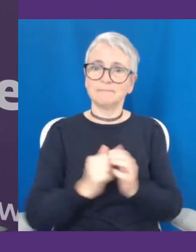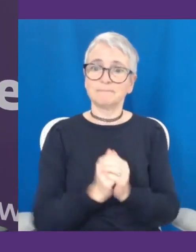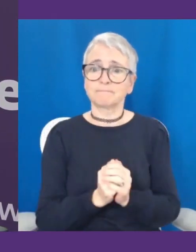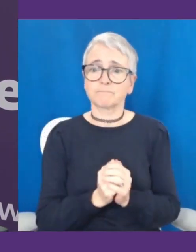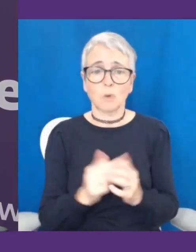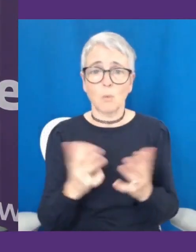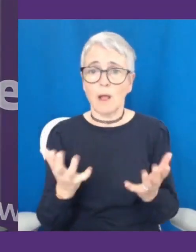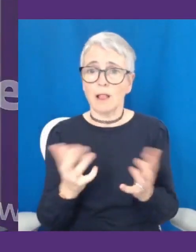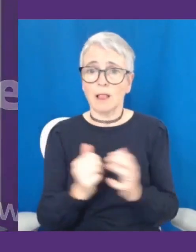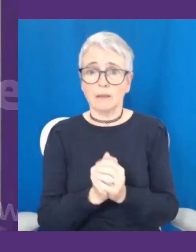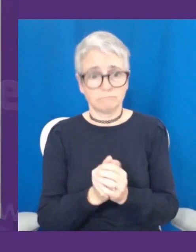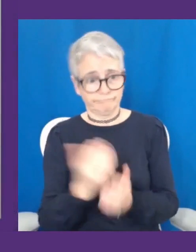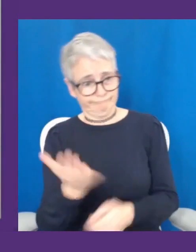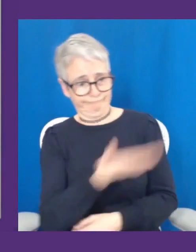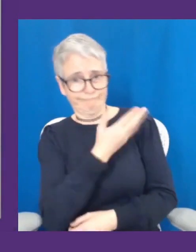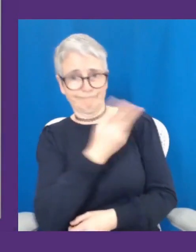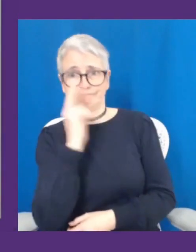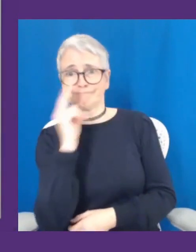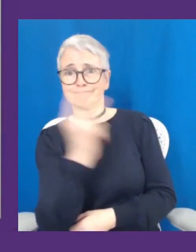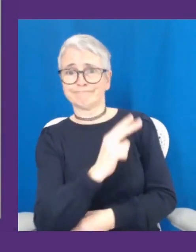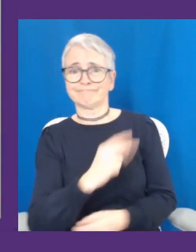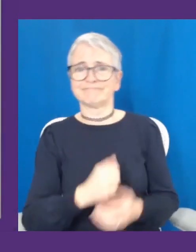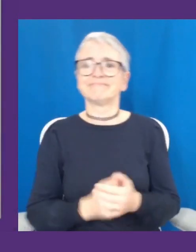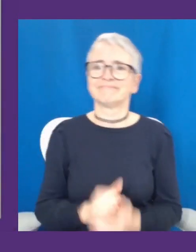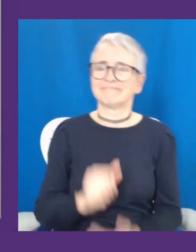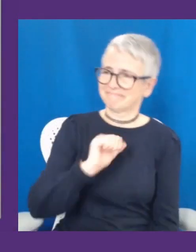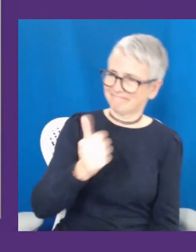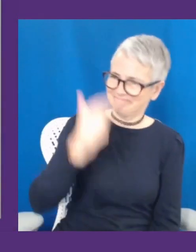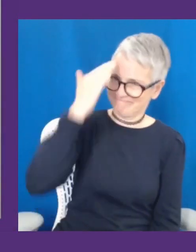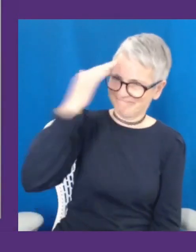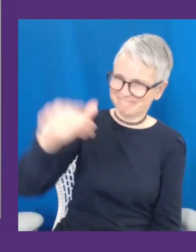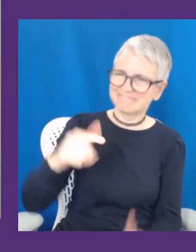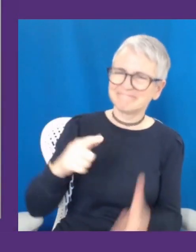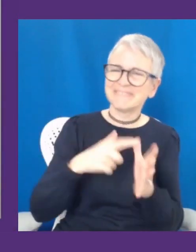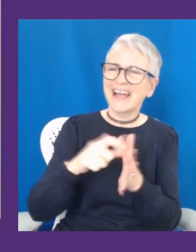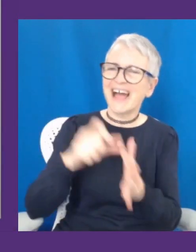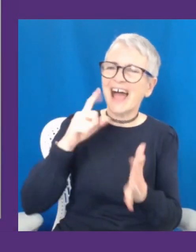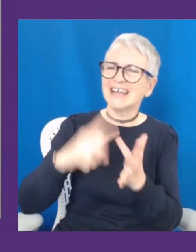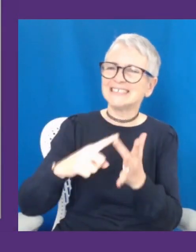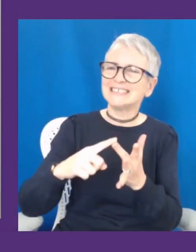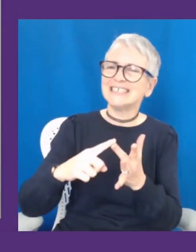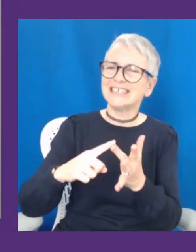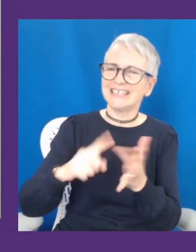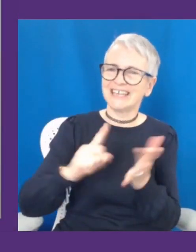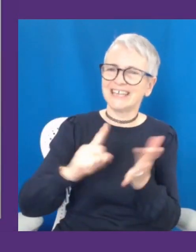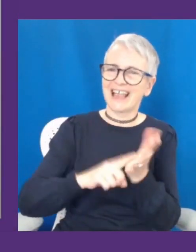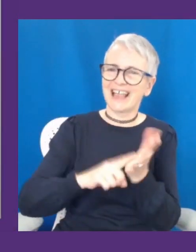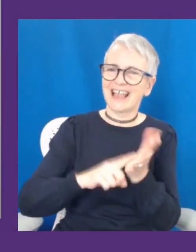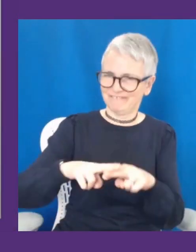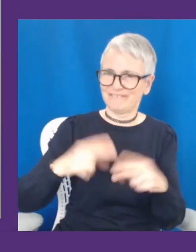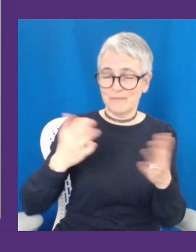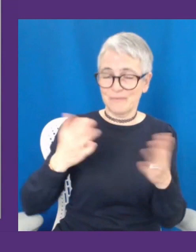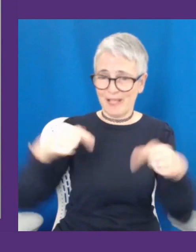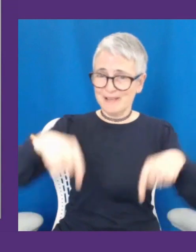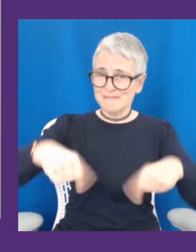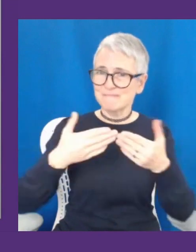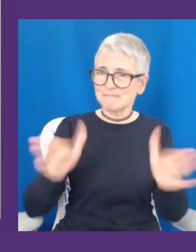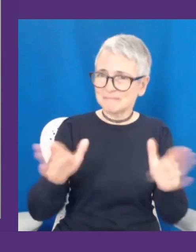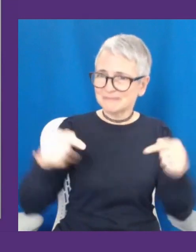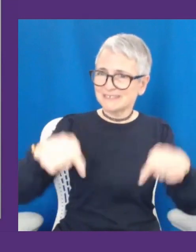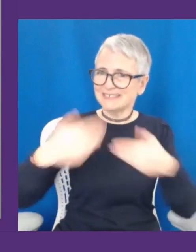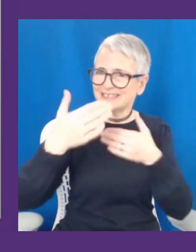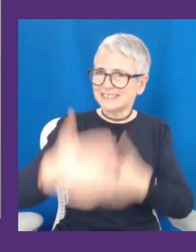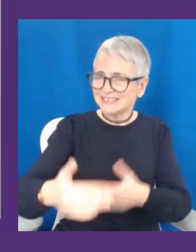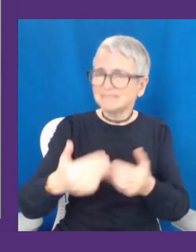roll VT. Hello, I'm Adi Latif, and welcome to this opening session at TechShare Pro